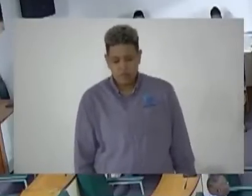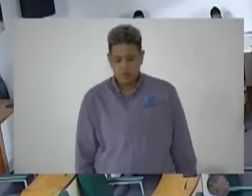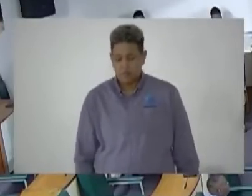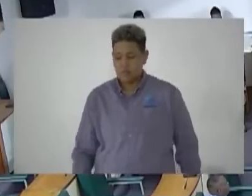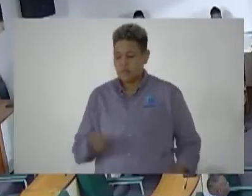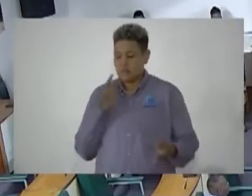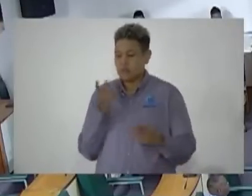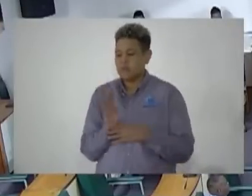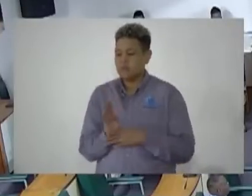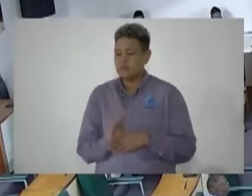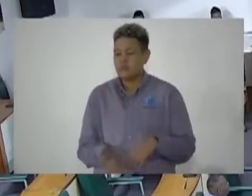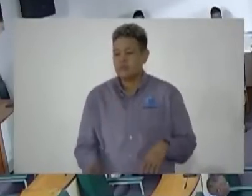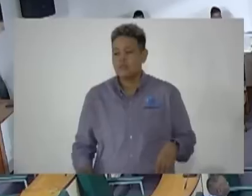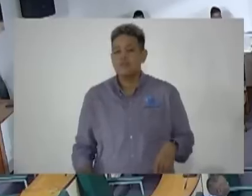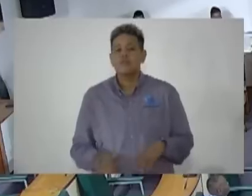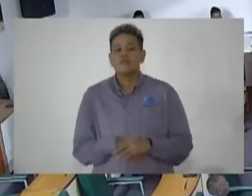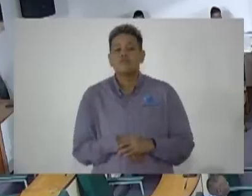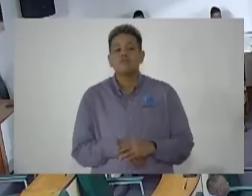Public business.